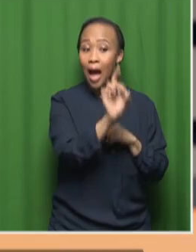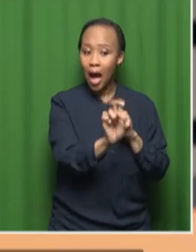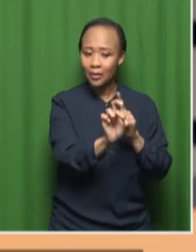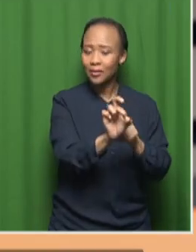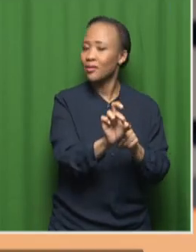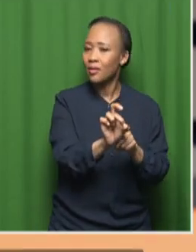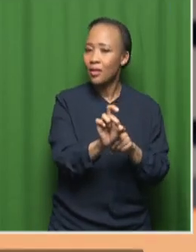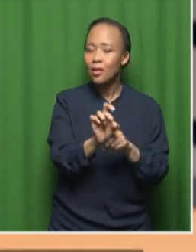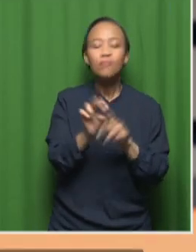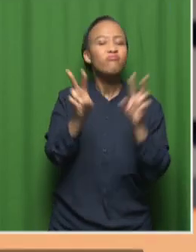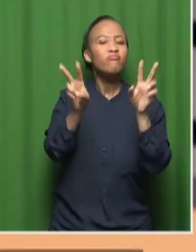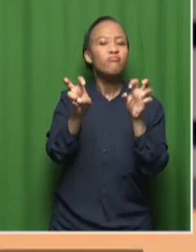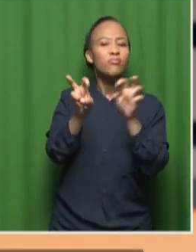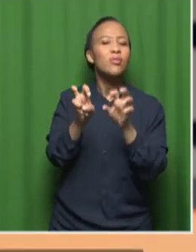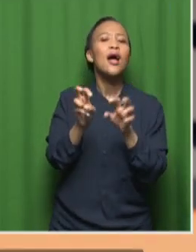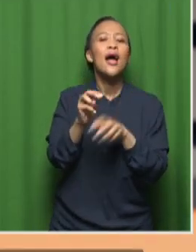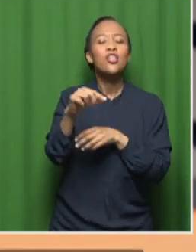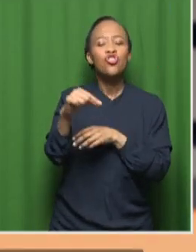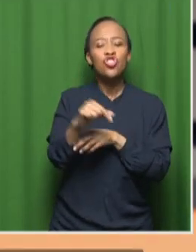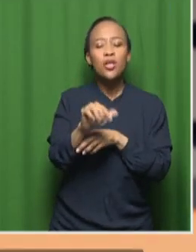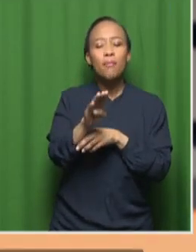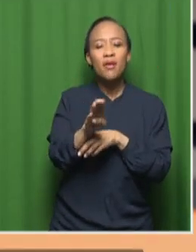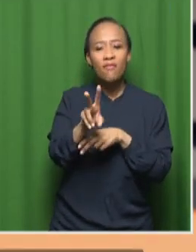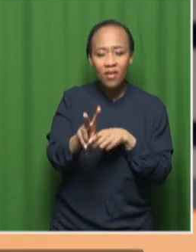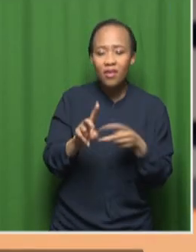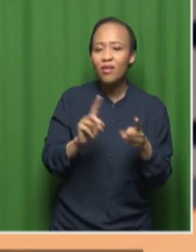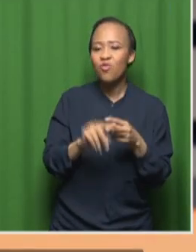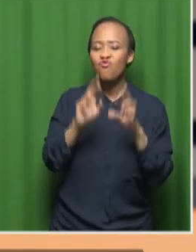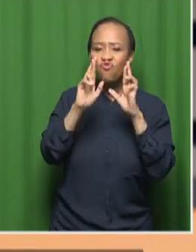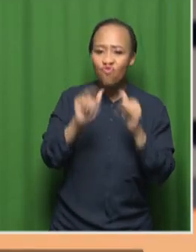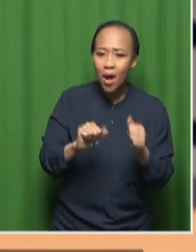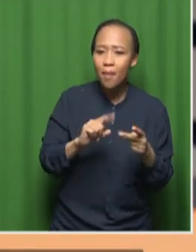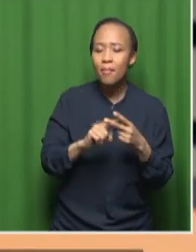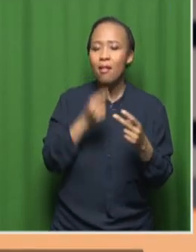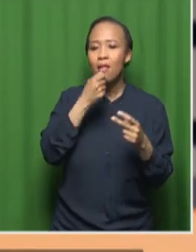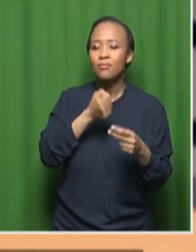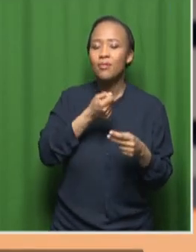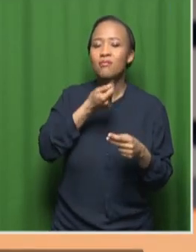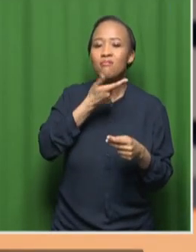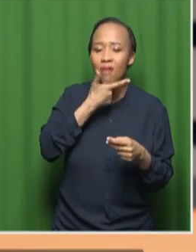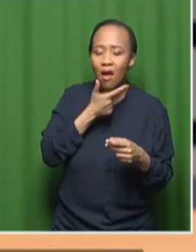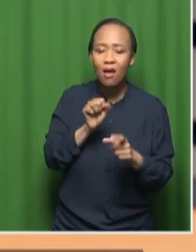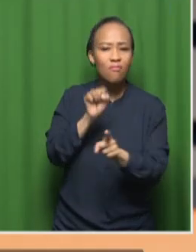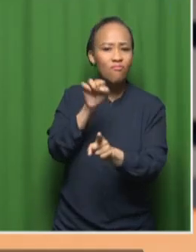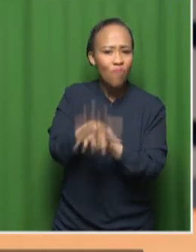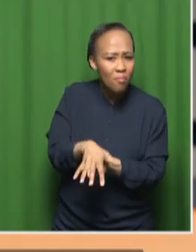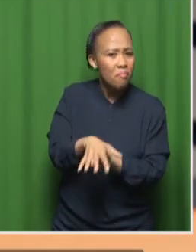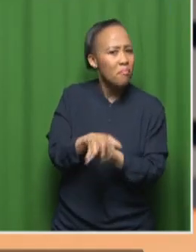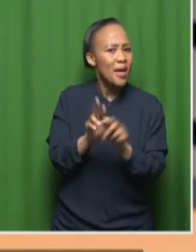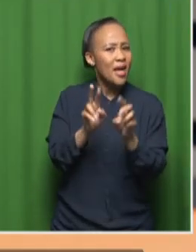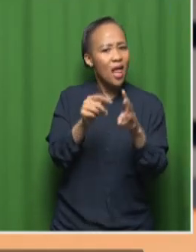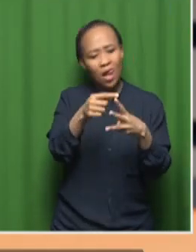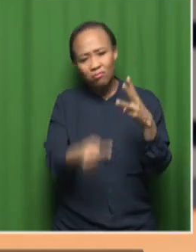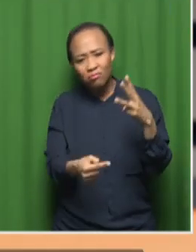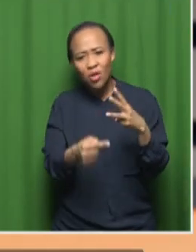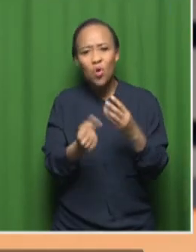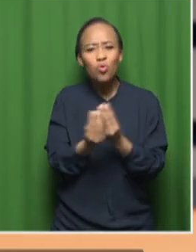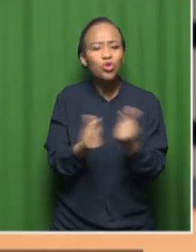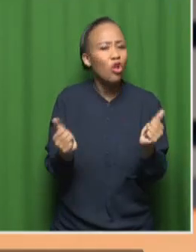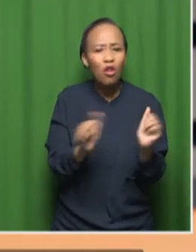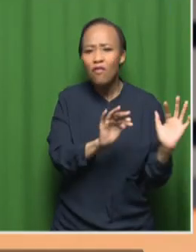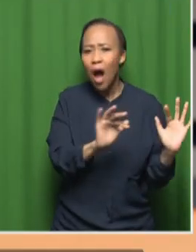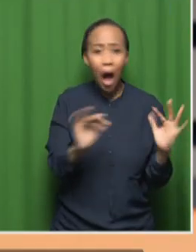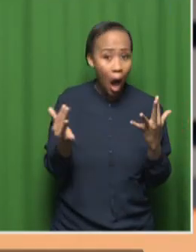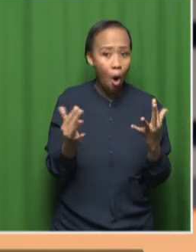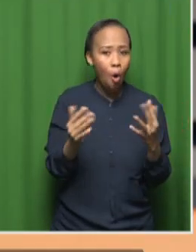address the issues of gender-based violence, of rape, of homophobia, and so on? I mean, how do we, like from your perspective, how do you think we